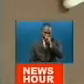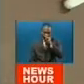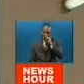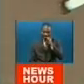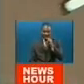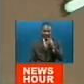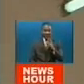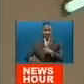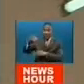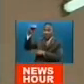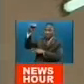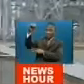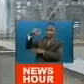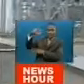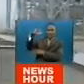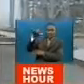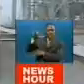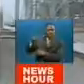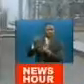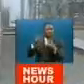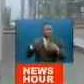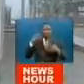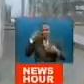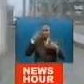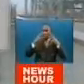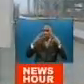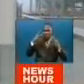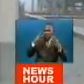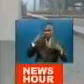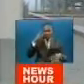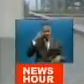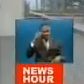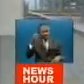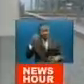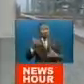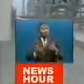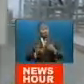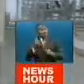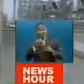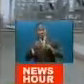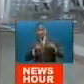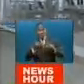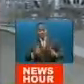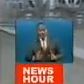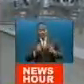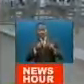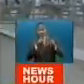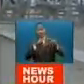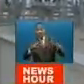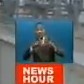Power supply has been a major source of worry for many, including those in the rural areas and some